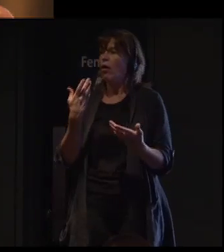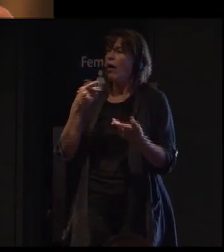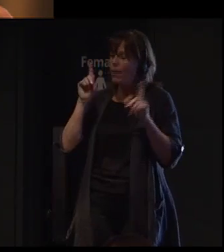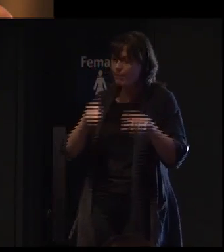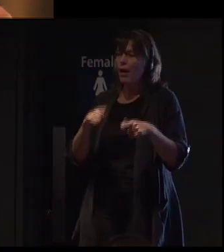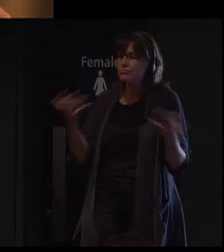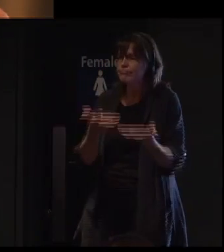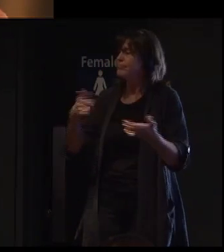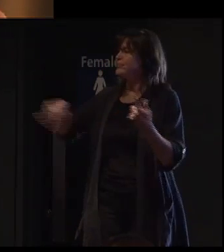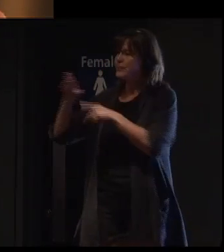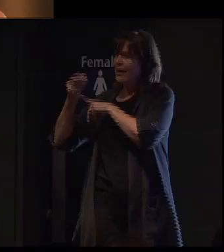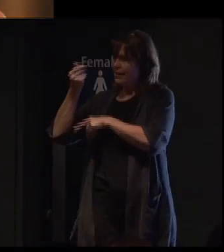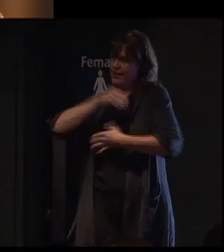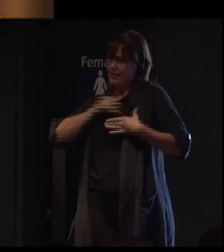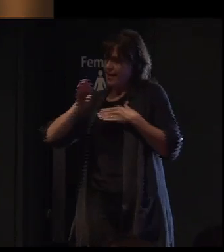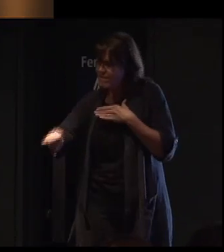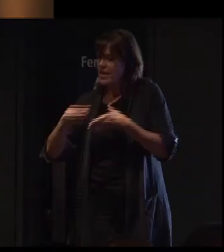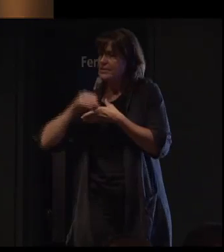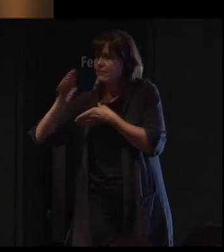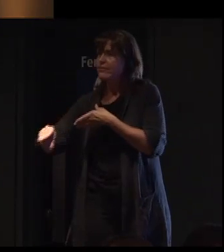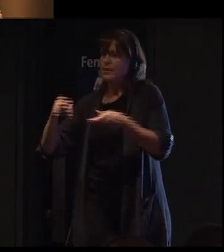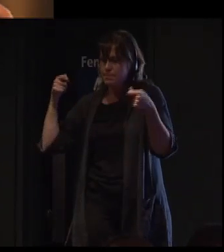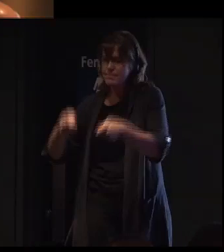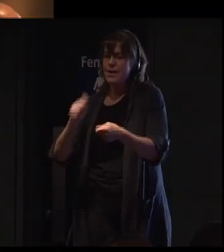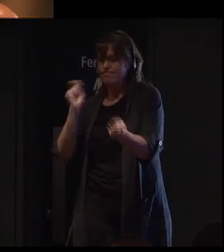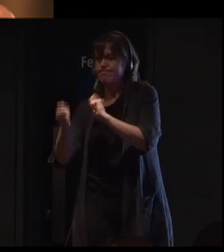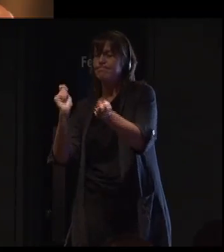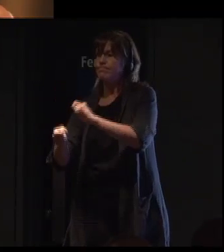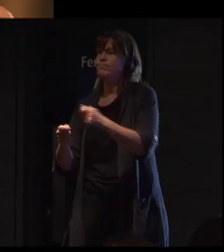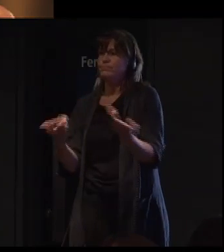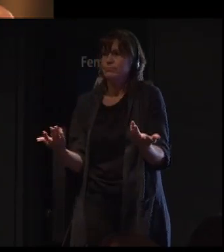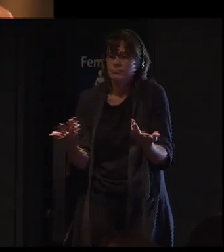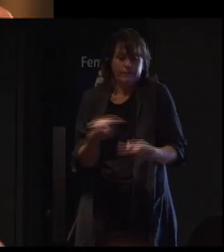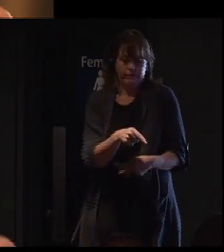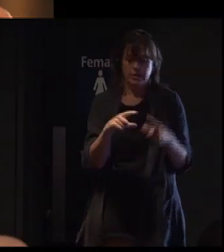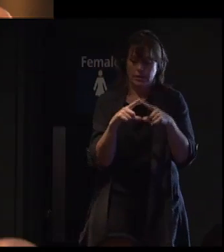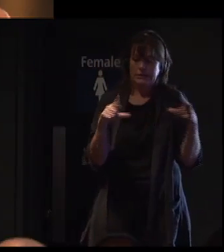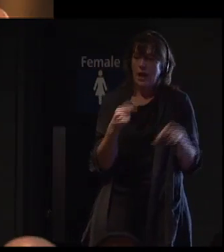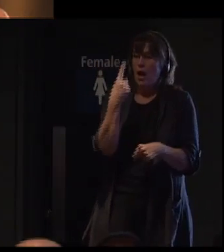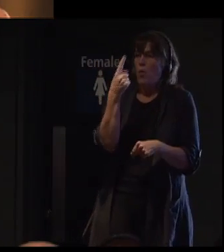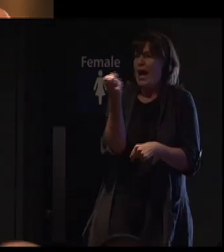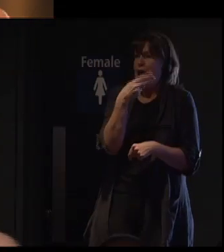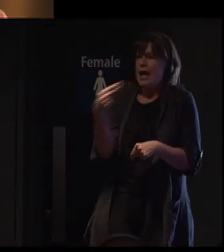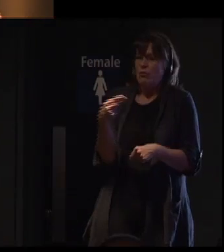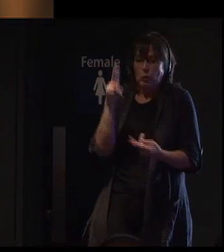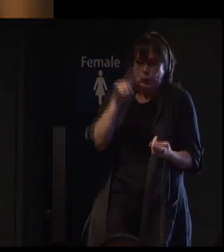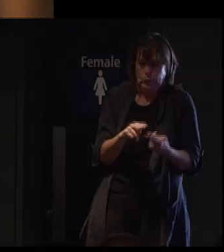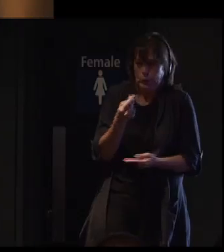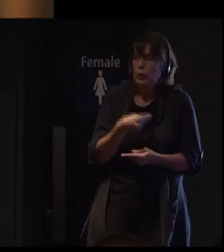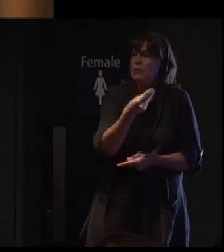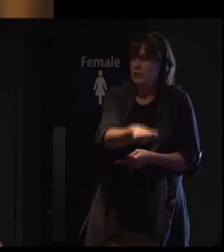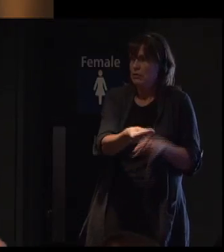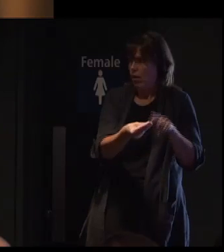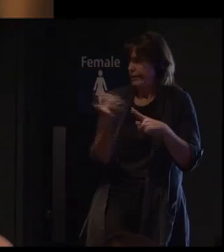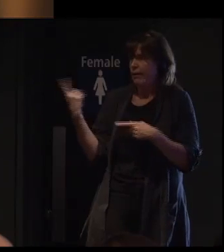fan facilities. And in some countries you pay less than €1 for a ticket, and therefore there's a focus of stadium management and the